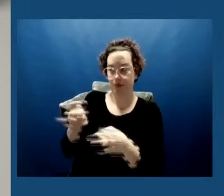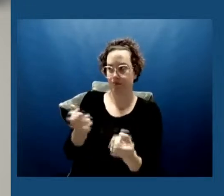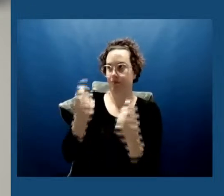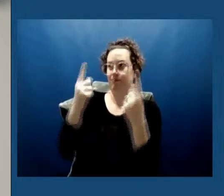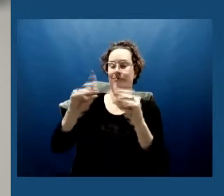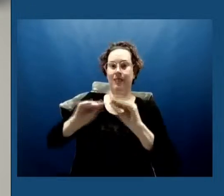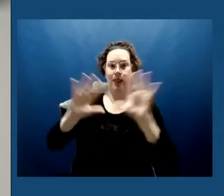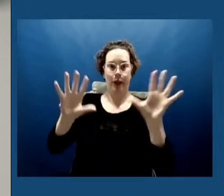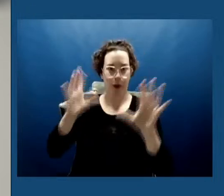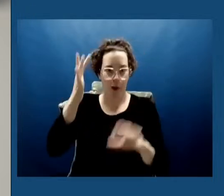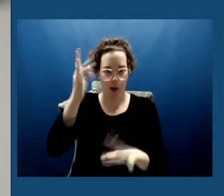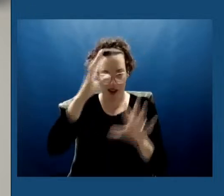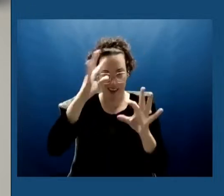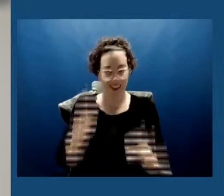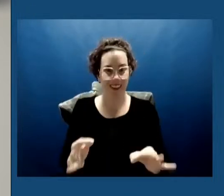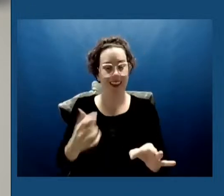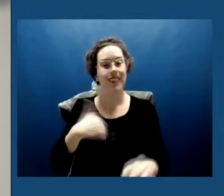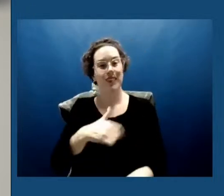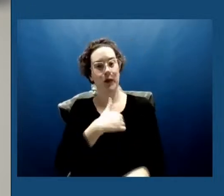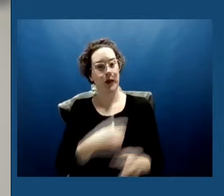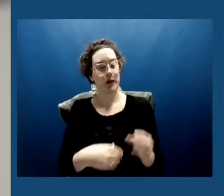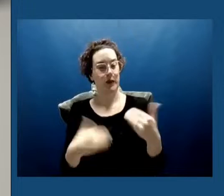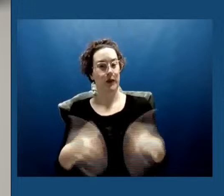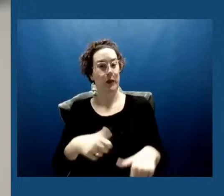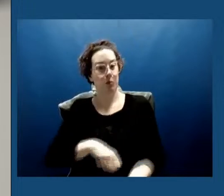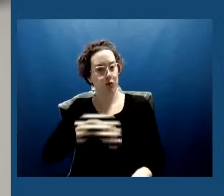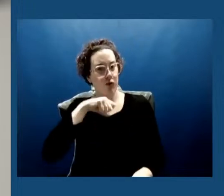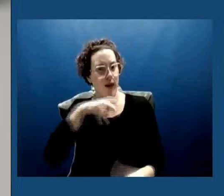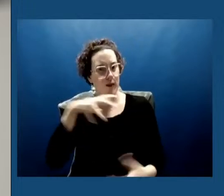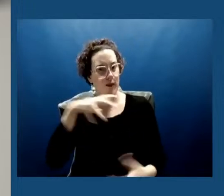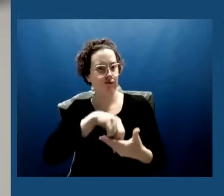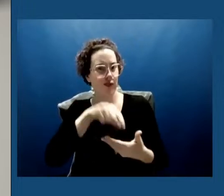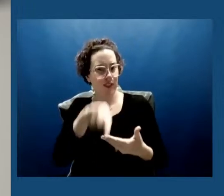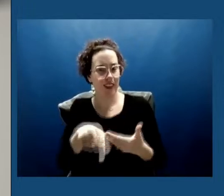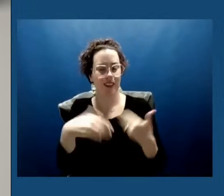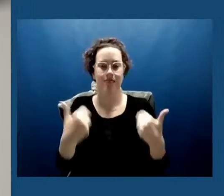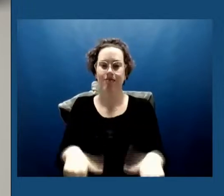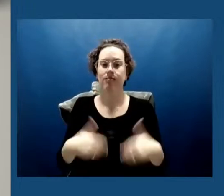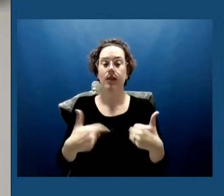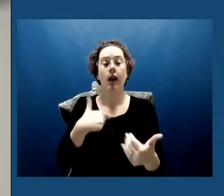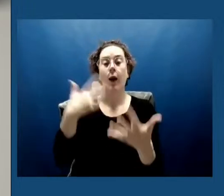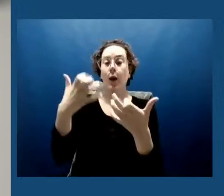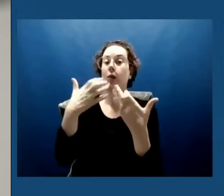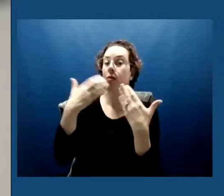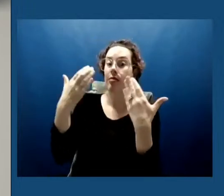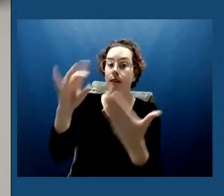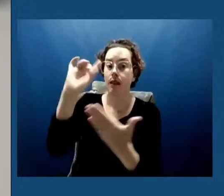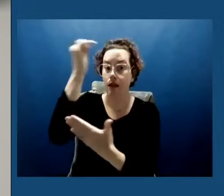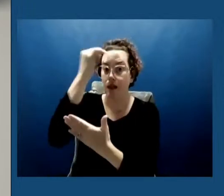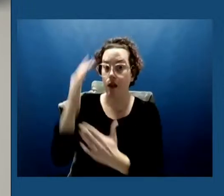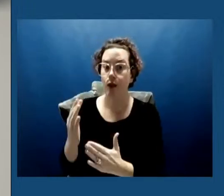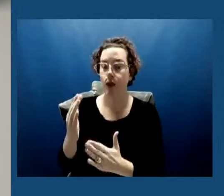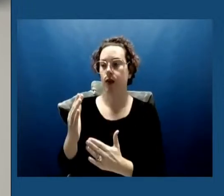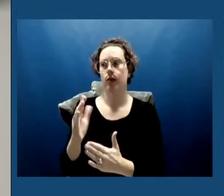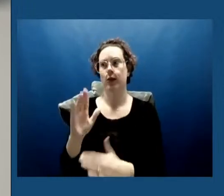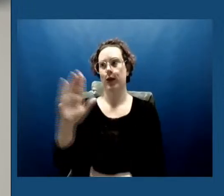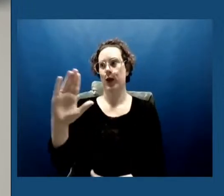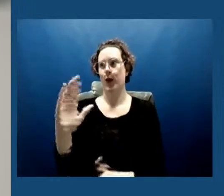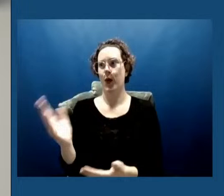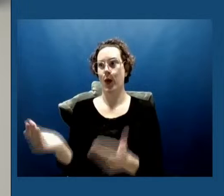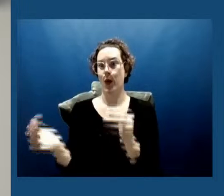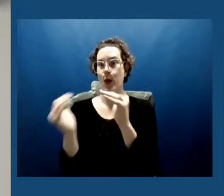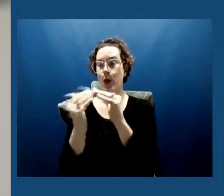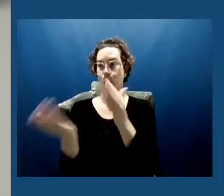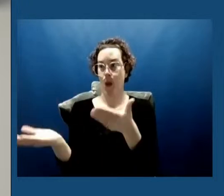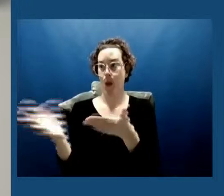now. And we couldn't be prouder to be part of this. I want to thank the governor for her co-investment with